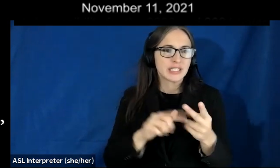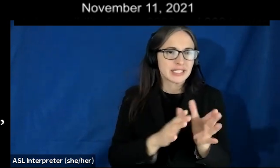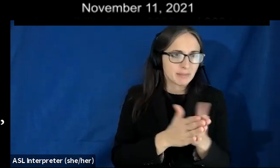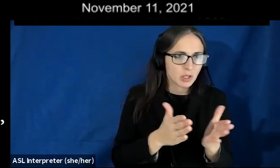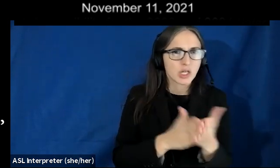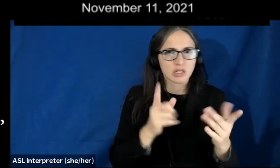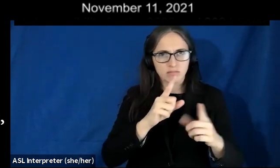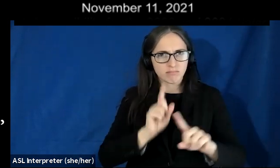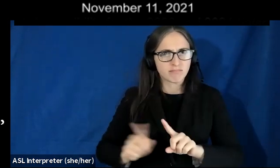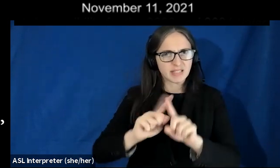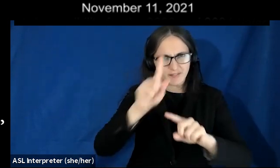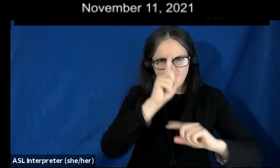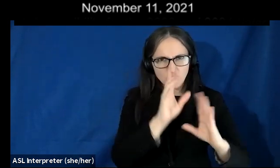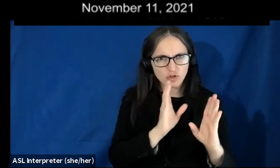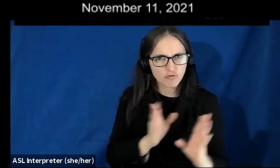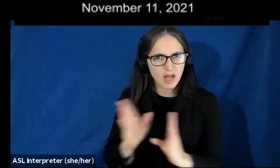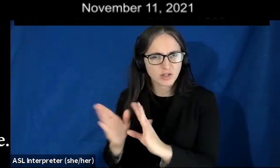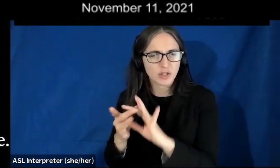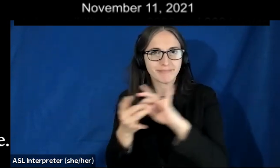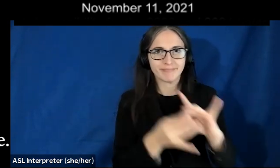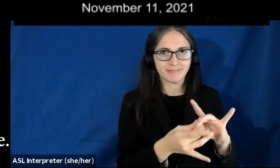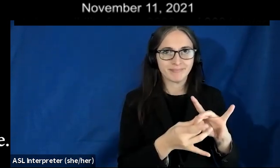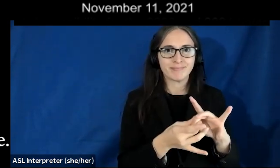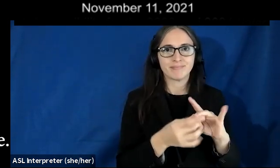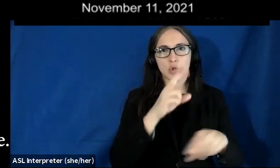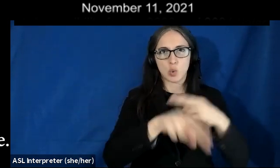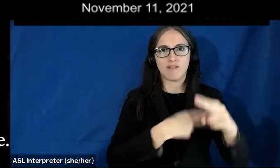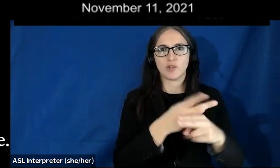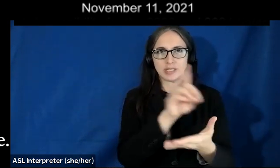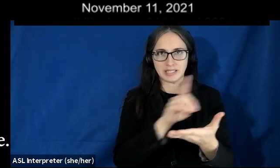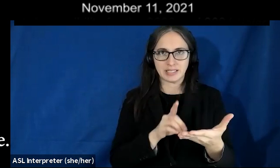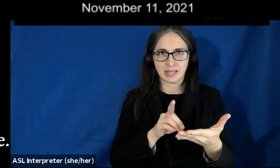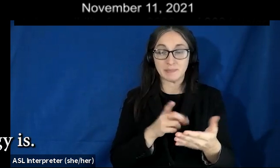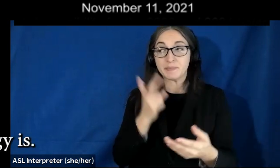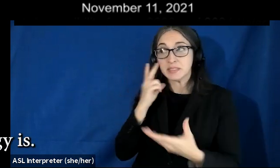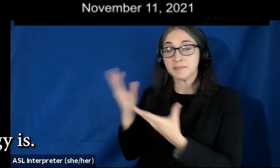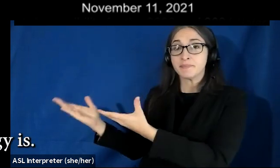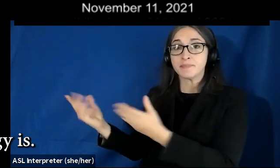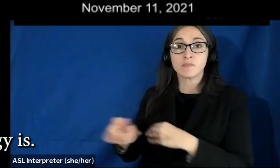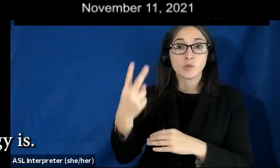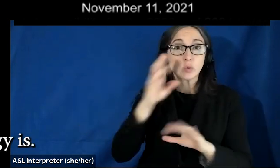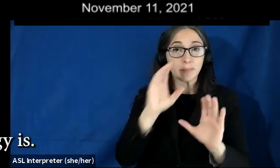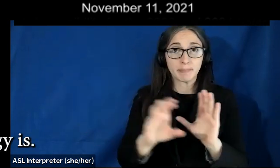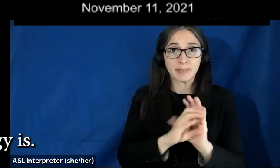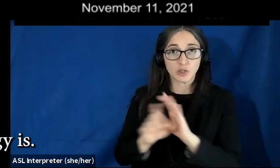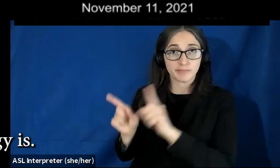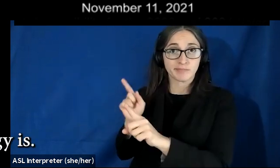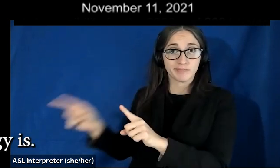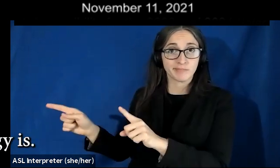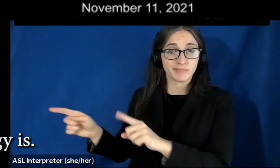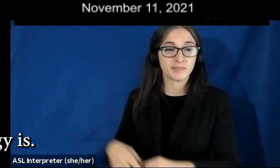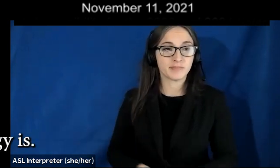for universal design. There are two pictures on the slide. These two images are designed